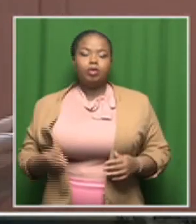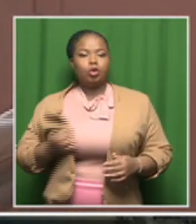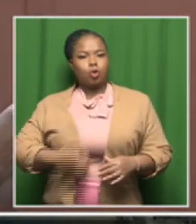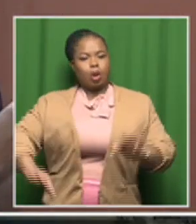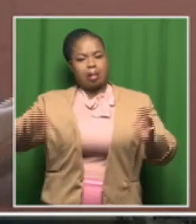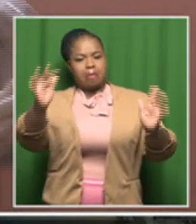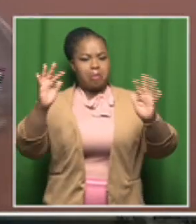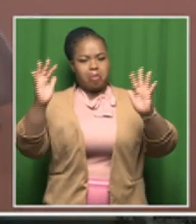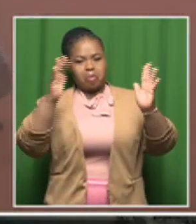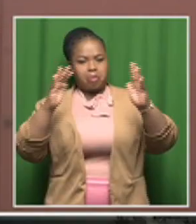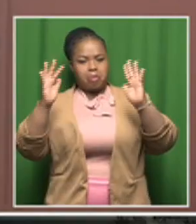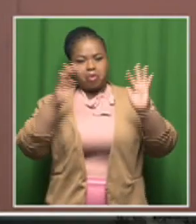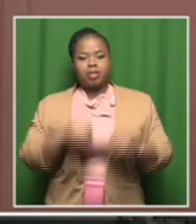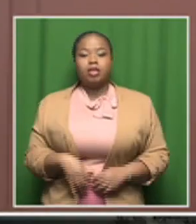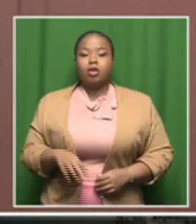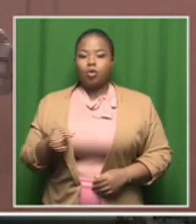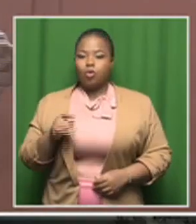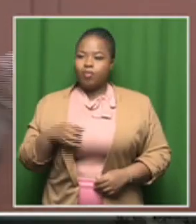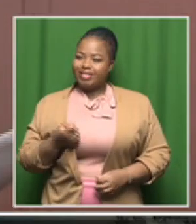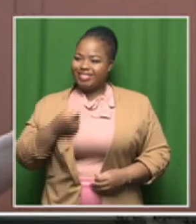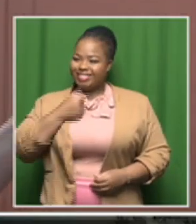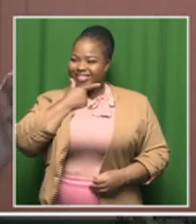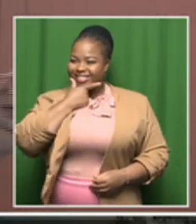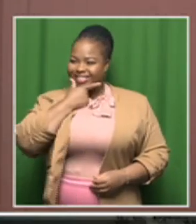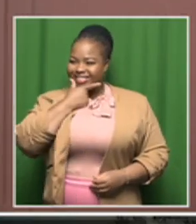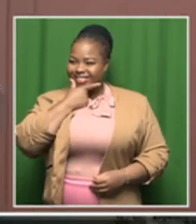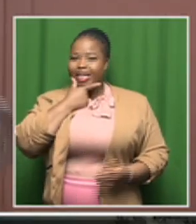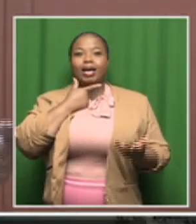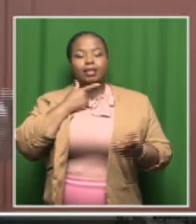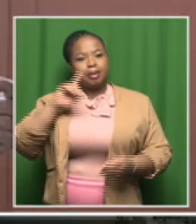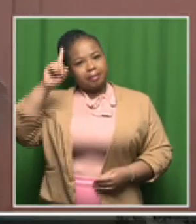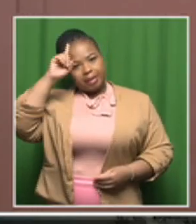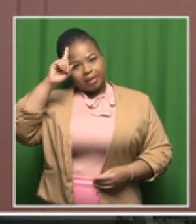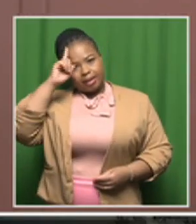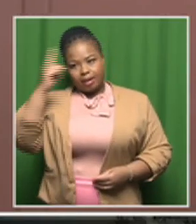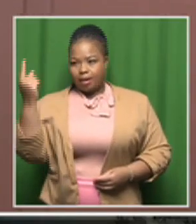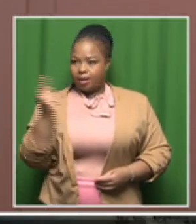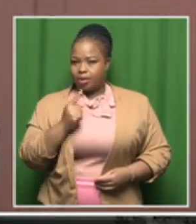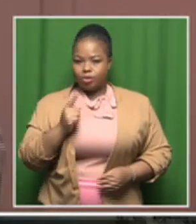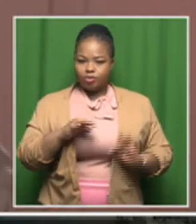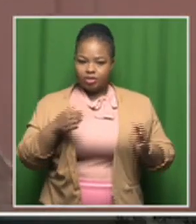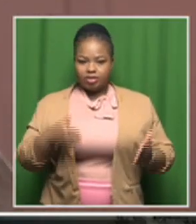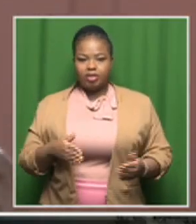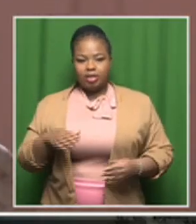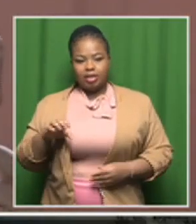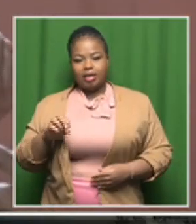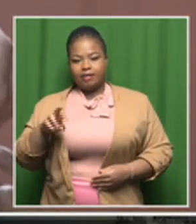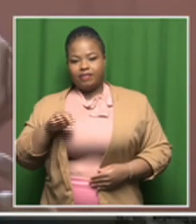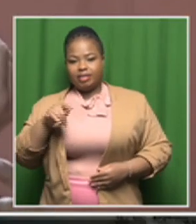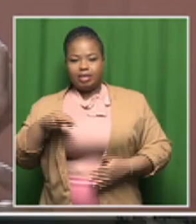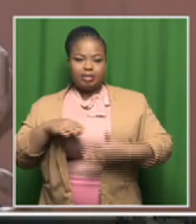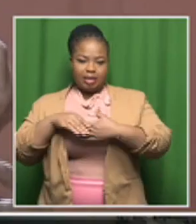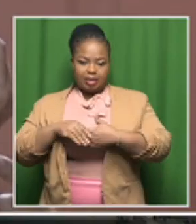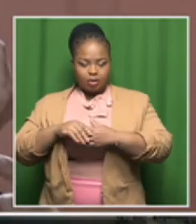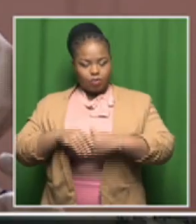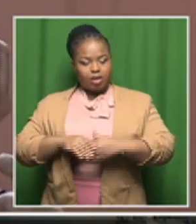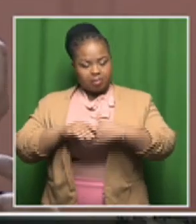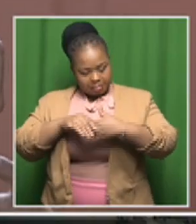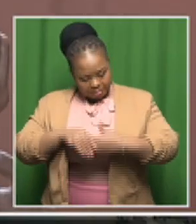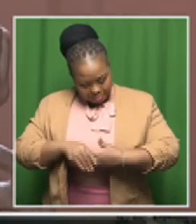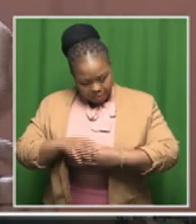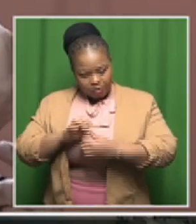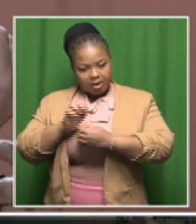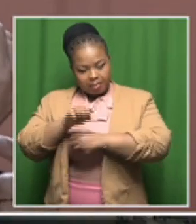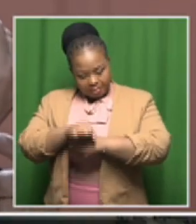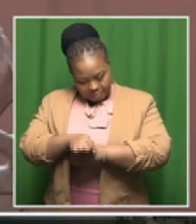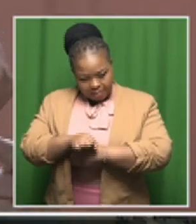their hands, and even Oprah started smiling, Nelson Mandela came on stage and took Evita's hand, and we bowed, and the